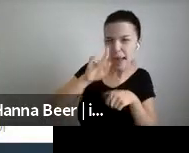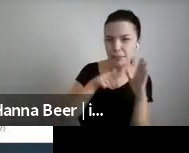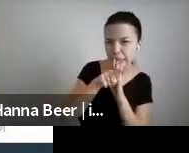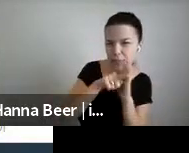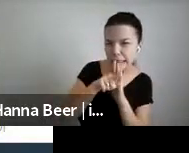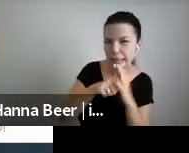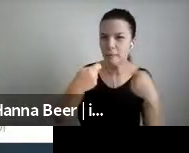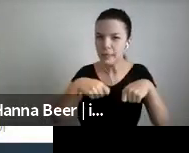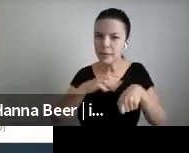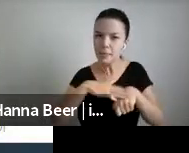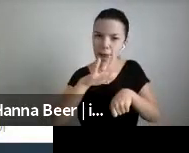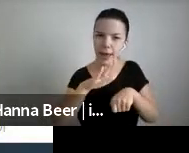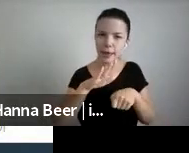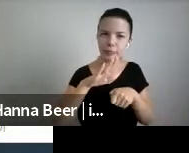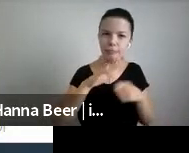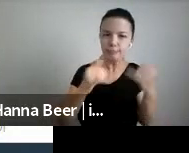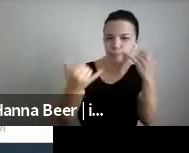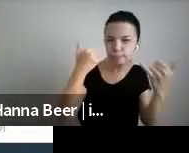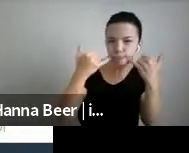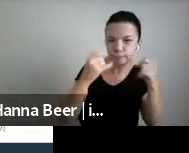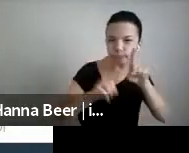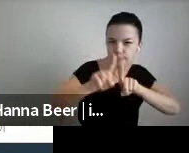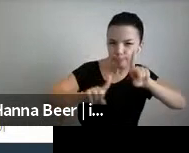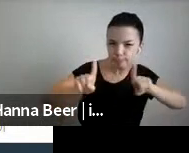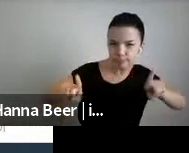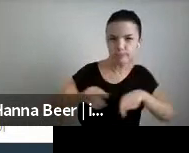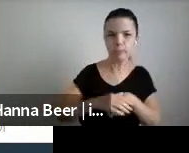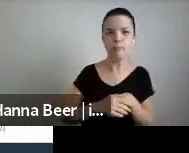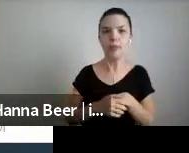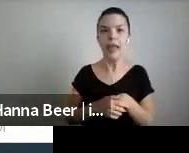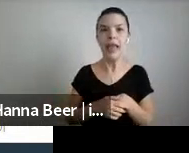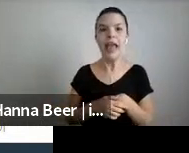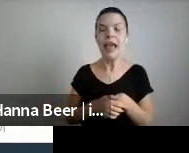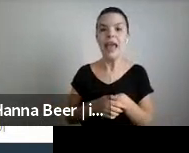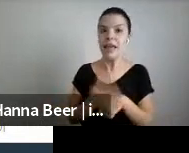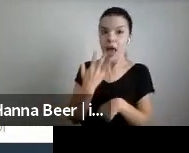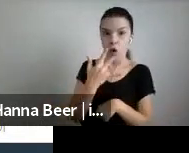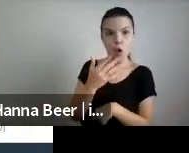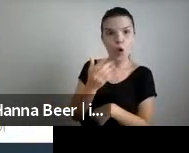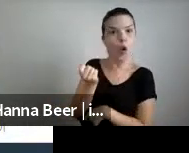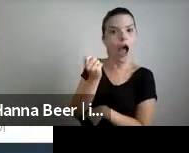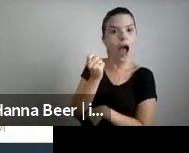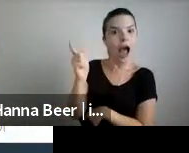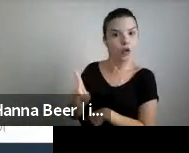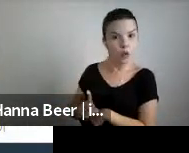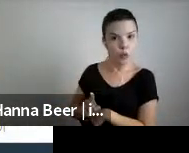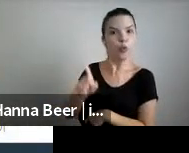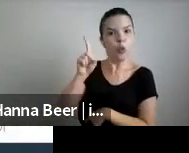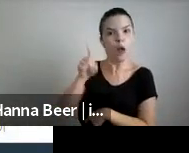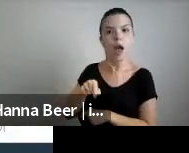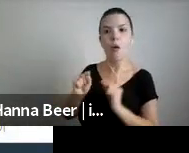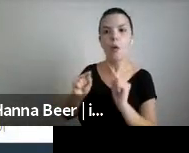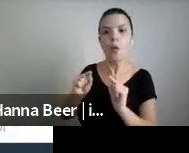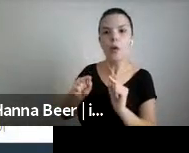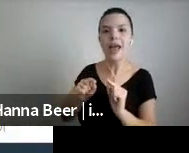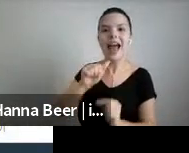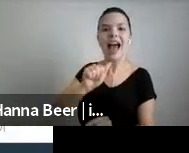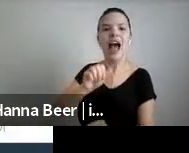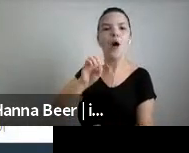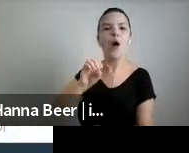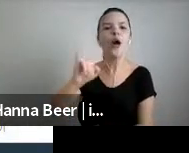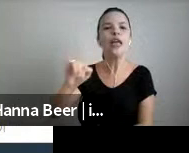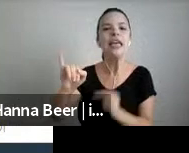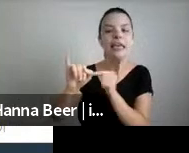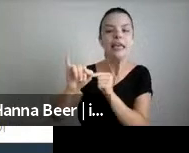research to become IMAs. And the AOI, the blue areas, areas of interest, may become